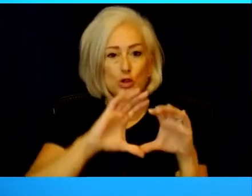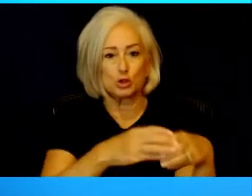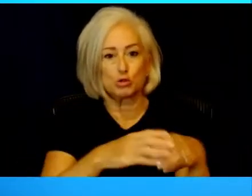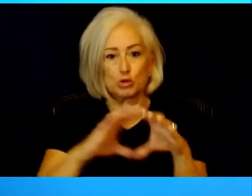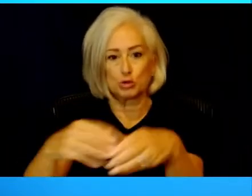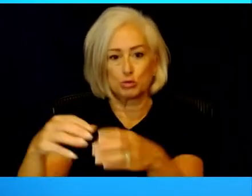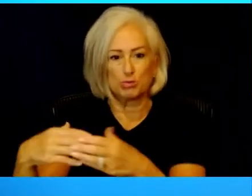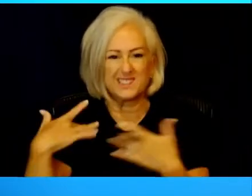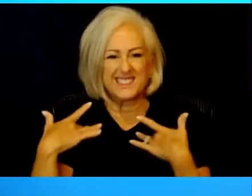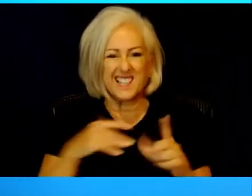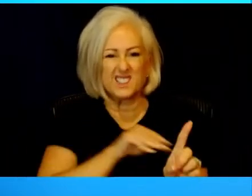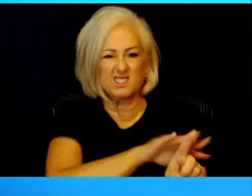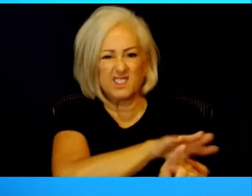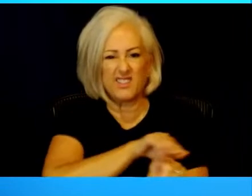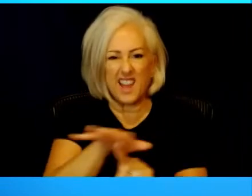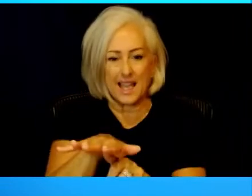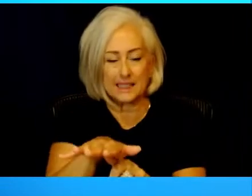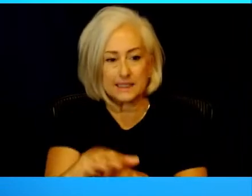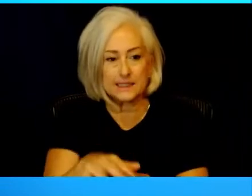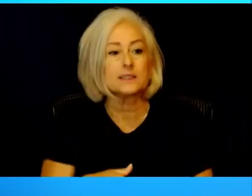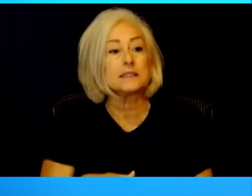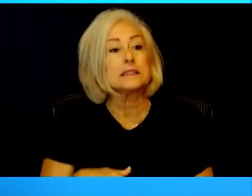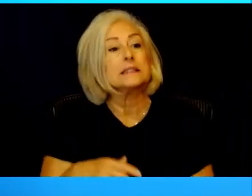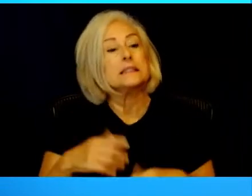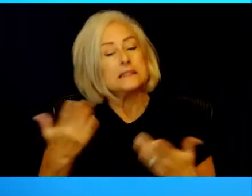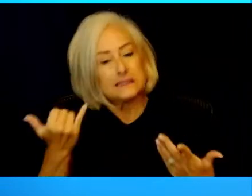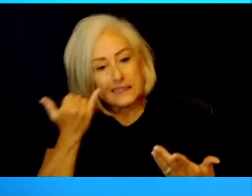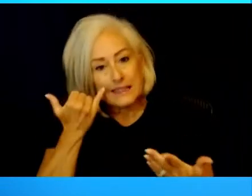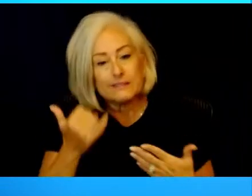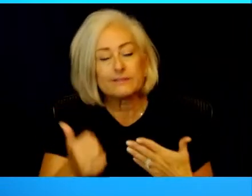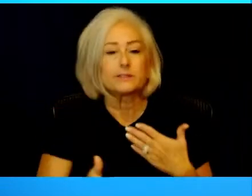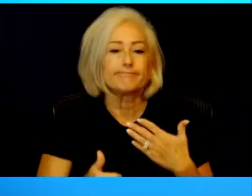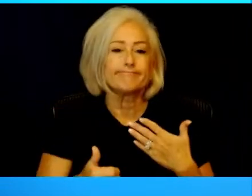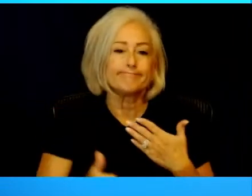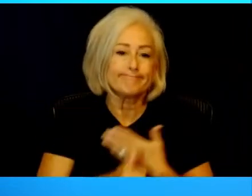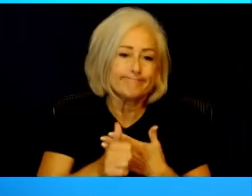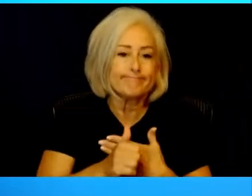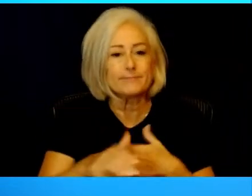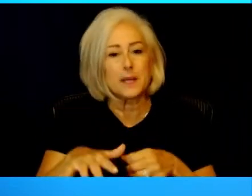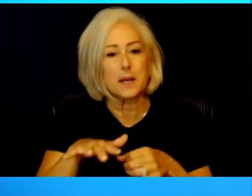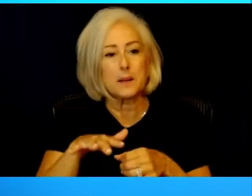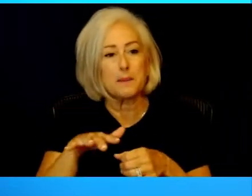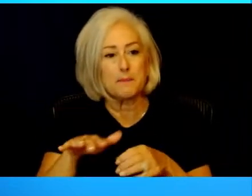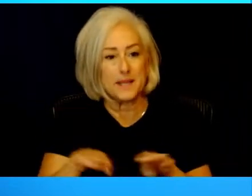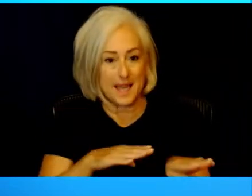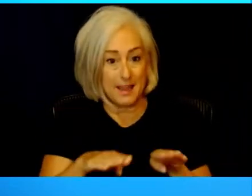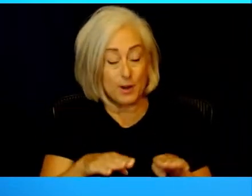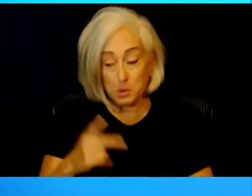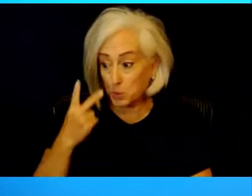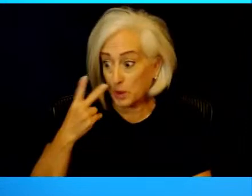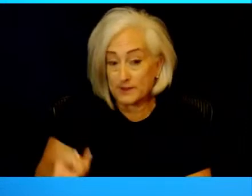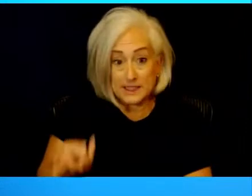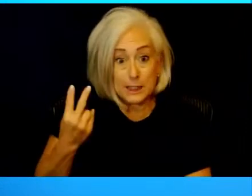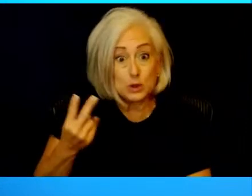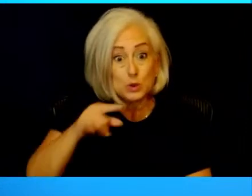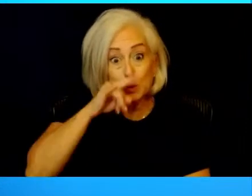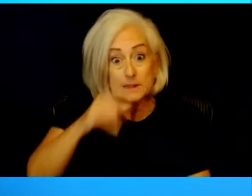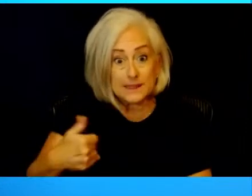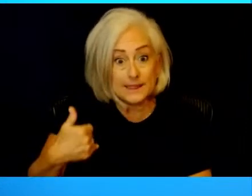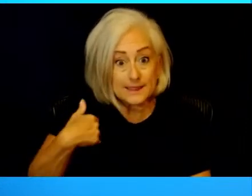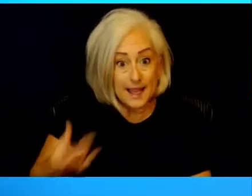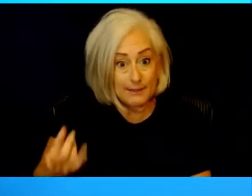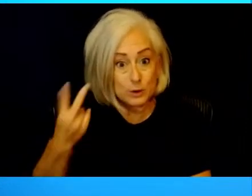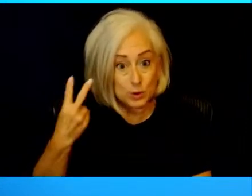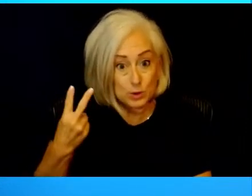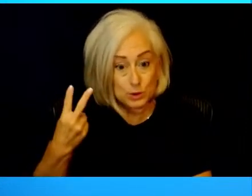Certainly behavior is risky, but we've also now seen 2 children that have been diagnosed in the media. They've had that story.